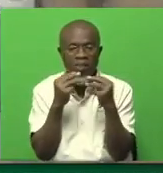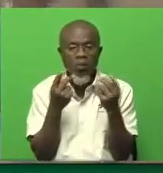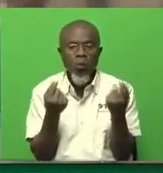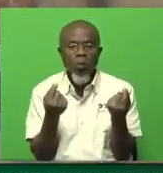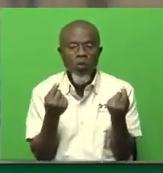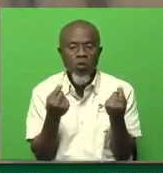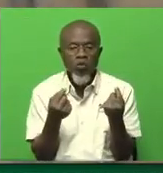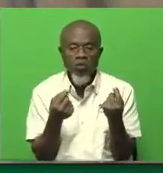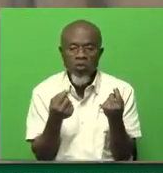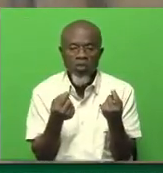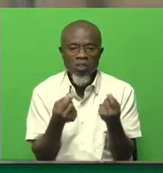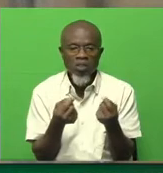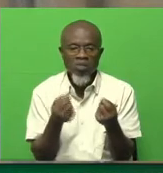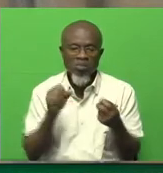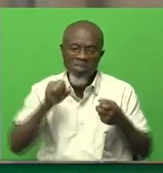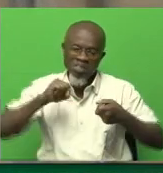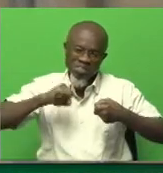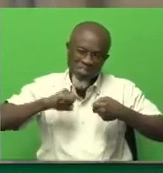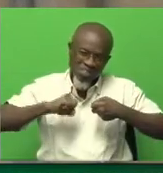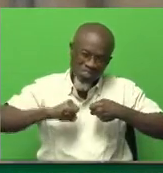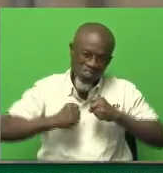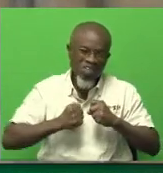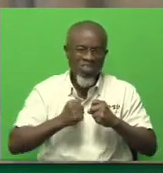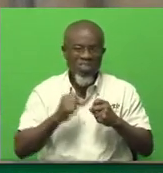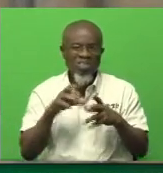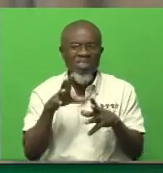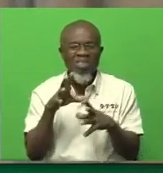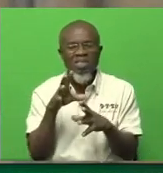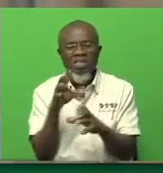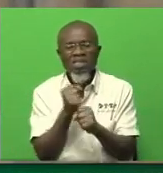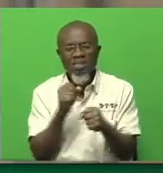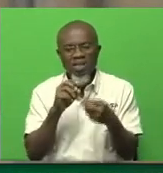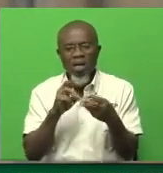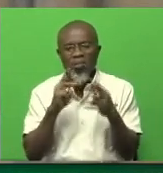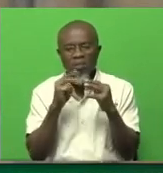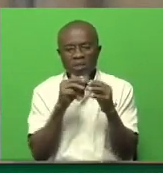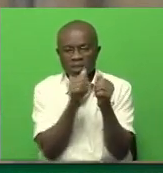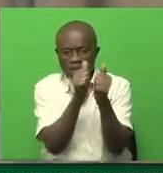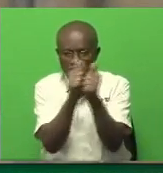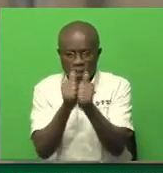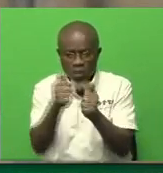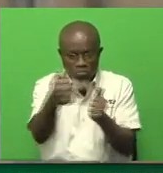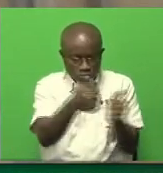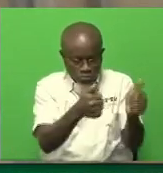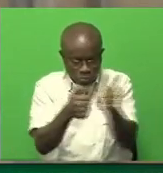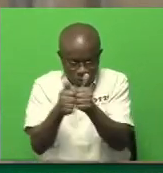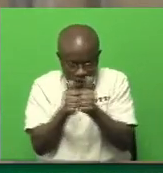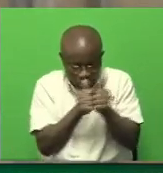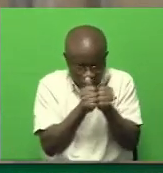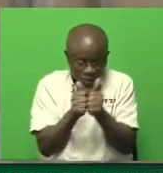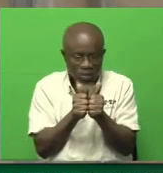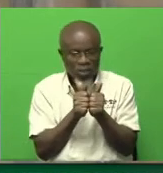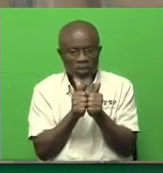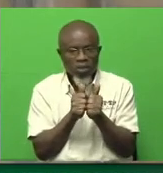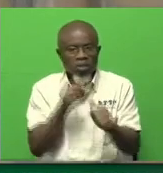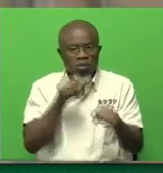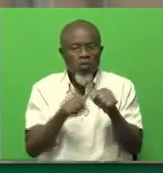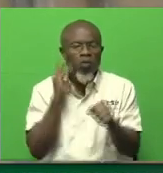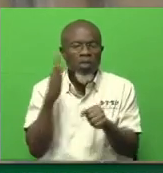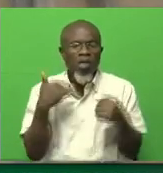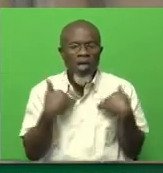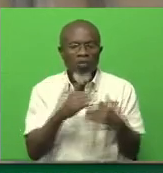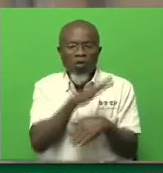it was a nightmare to bring them together especially when rain is falling so we are going to have all of these agencies Under One